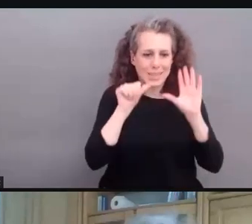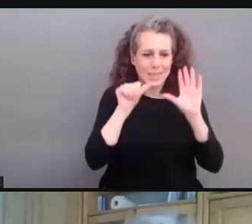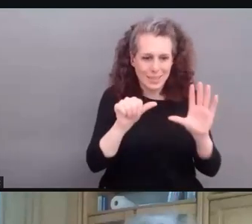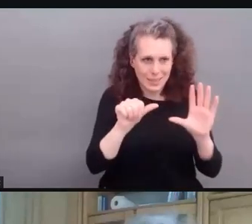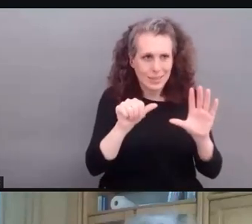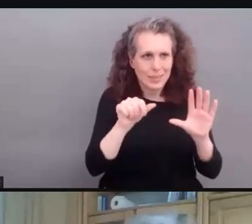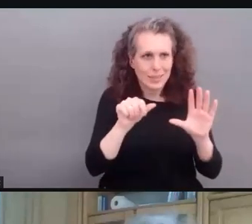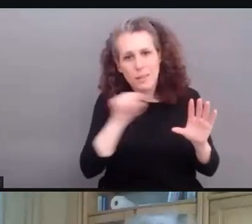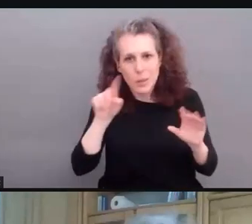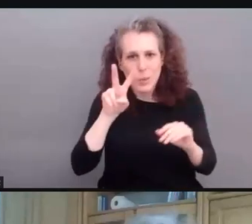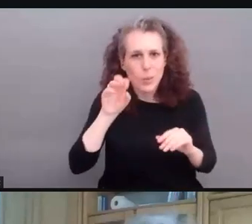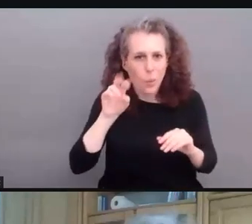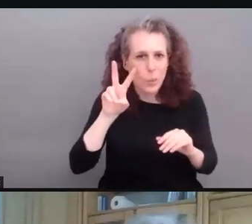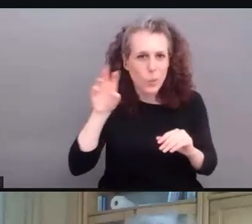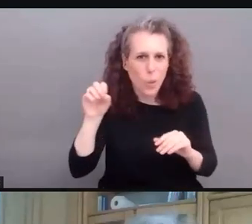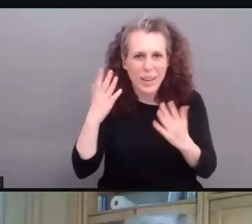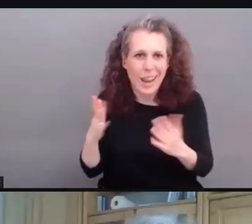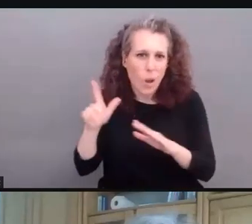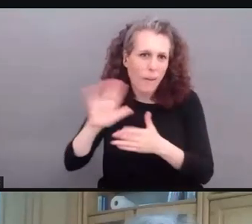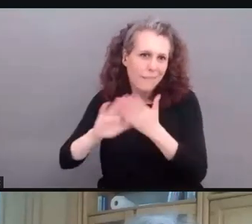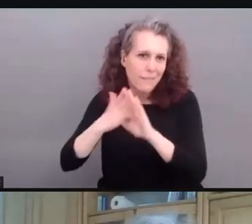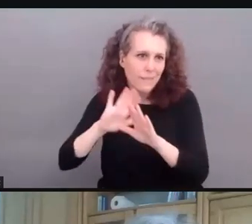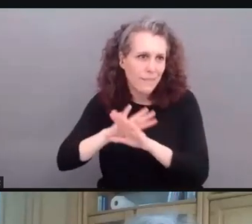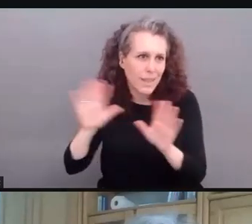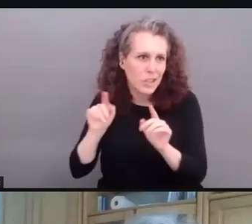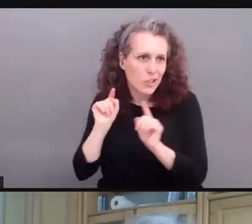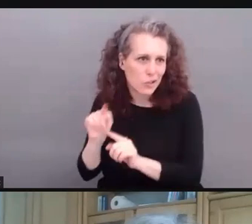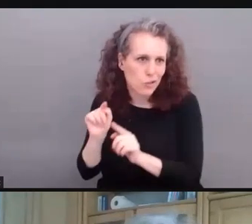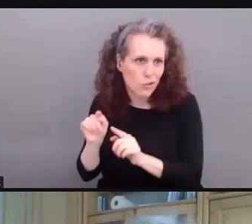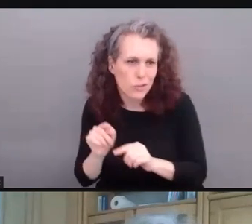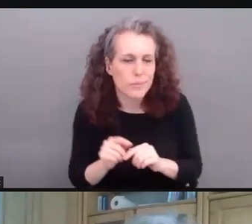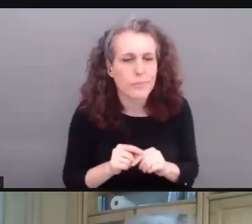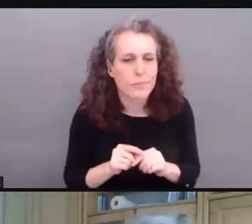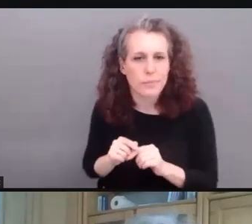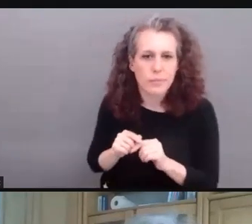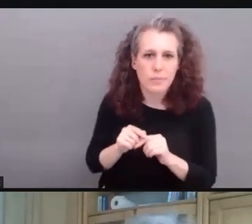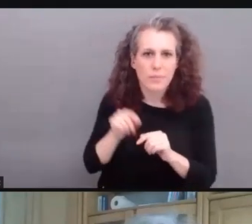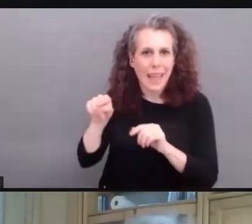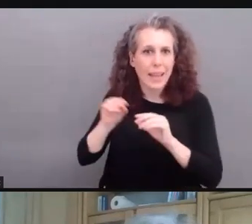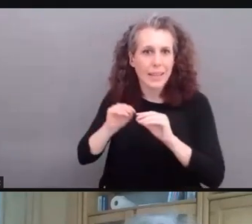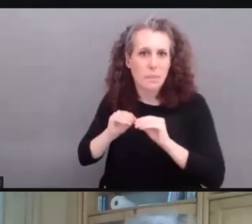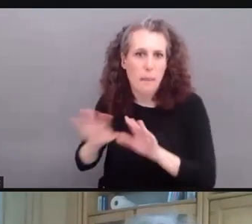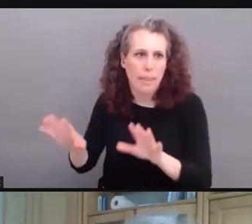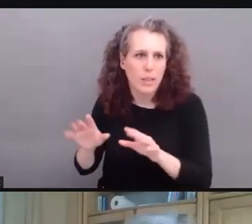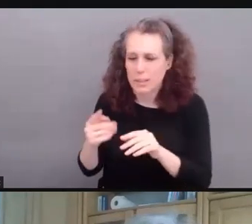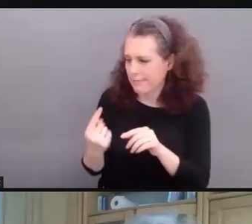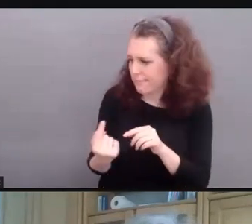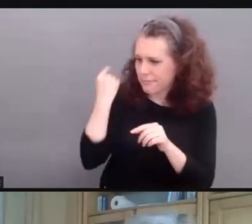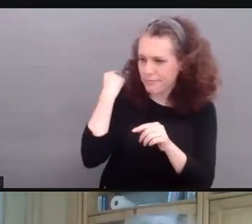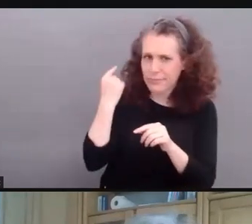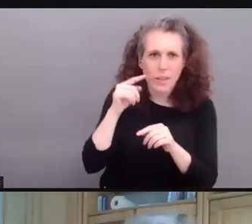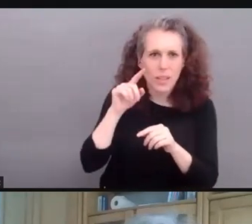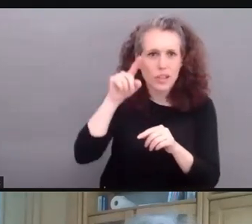finished now with the delivery of the EN, of the published EN in beginning of January.